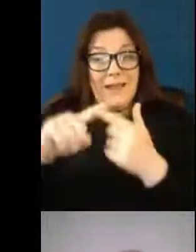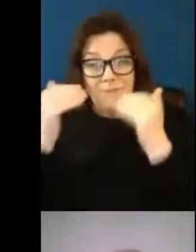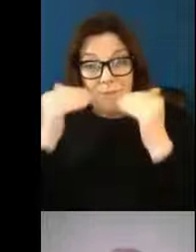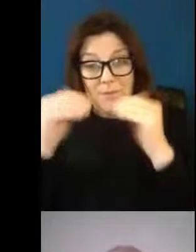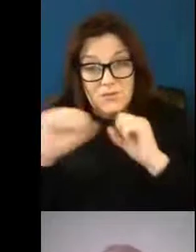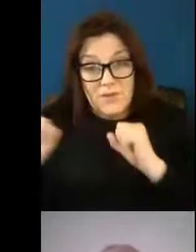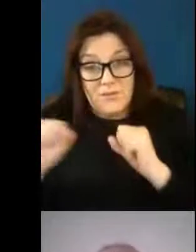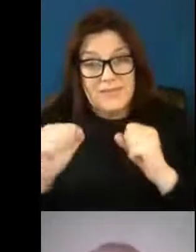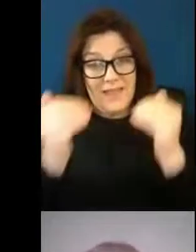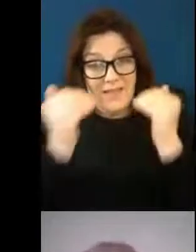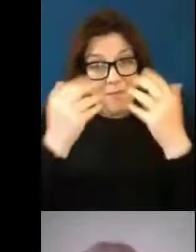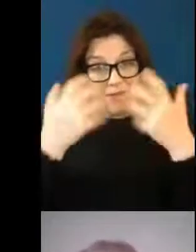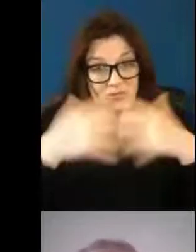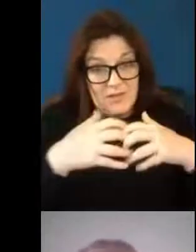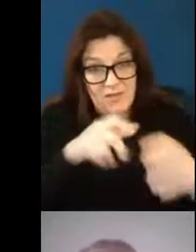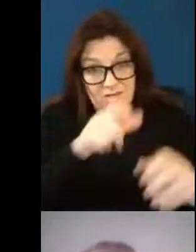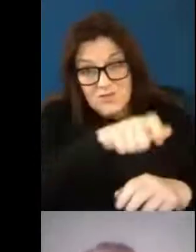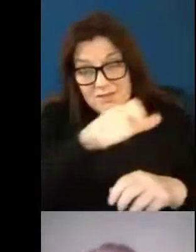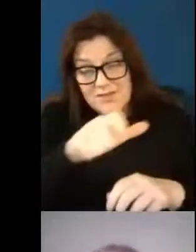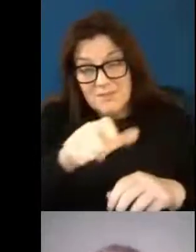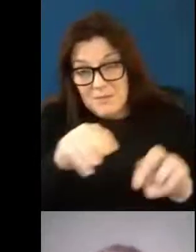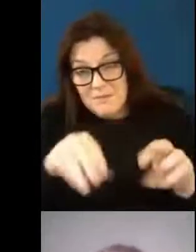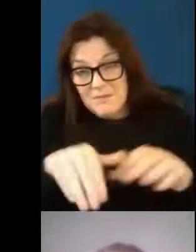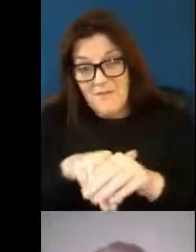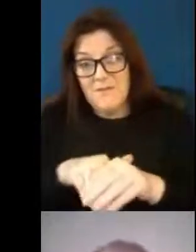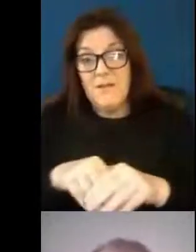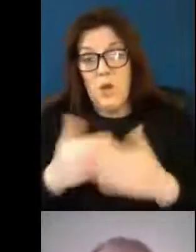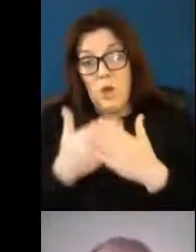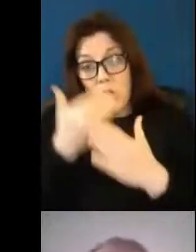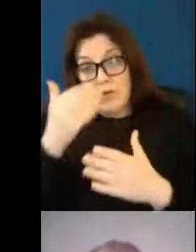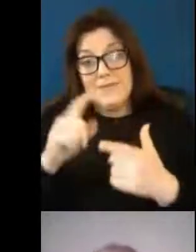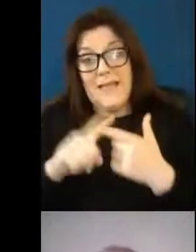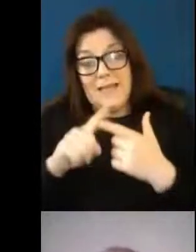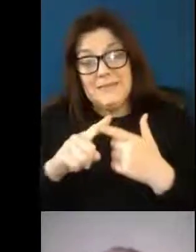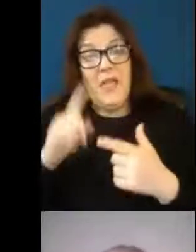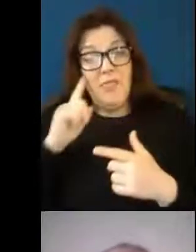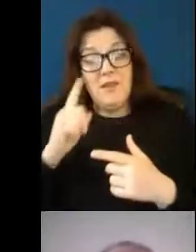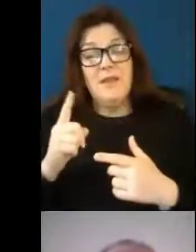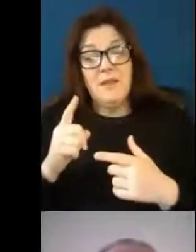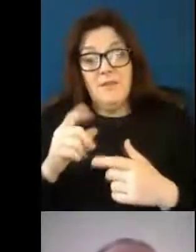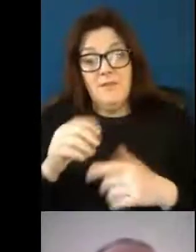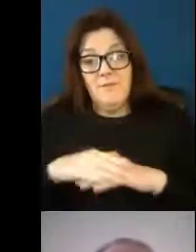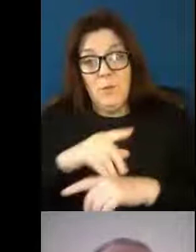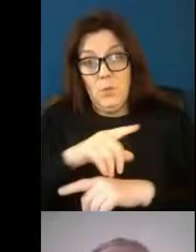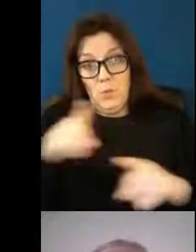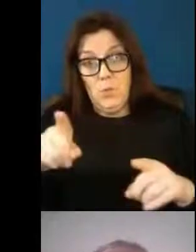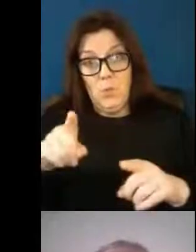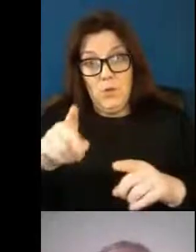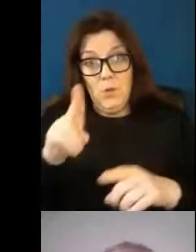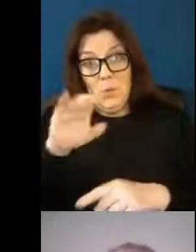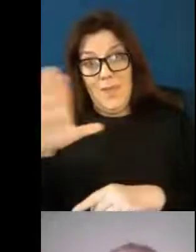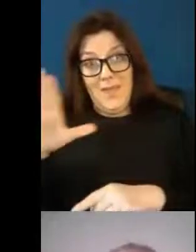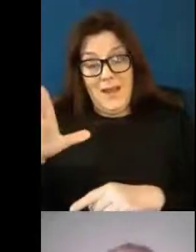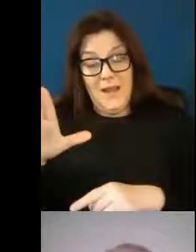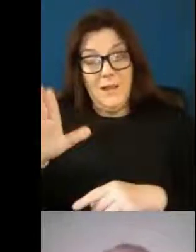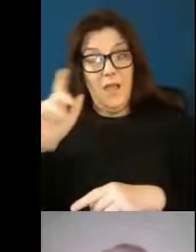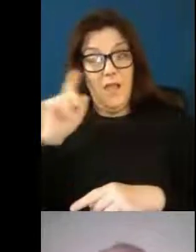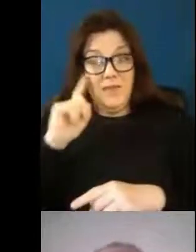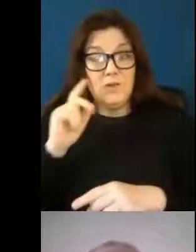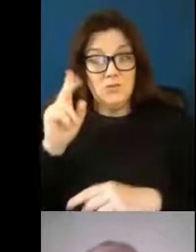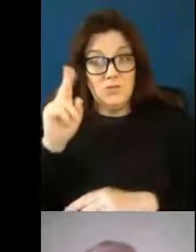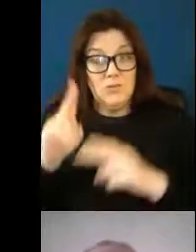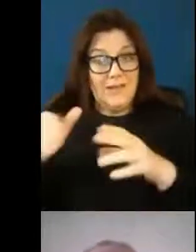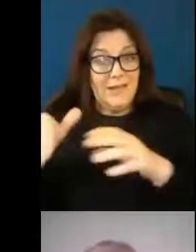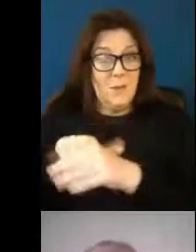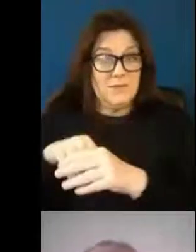technologists, learners, and I would suggest for you within UL to include